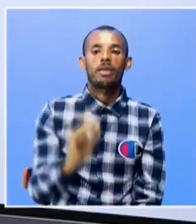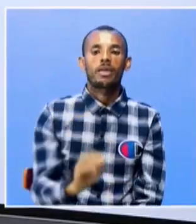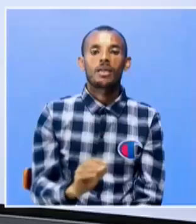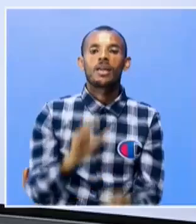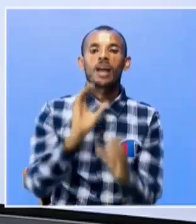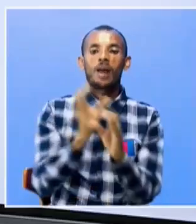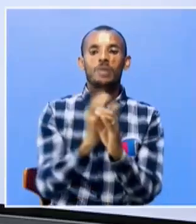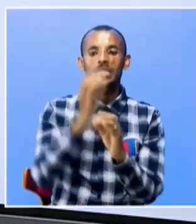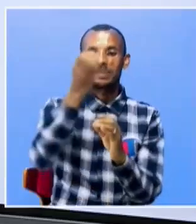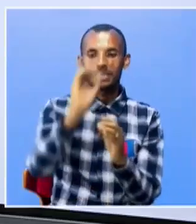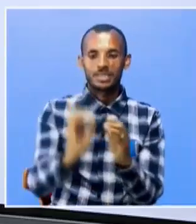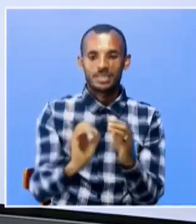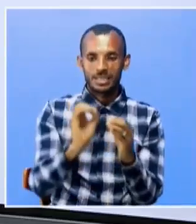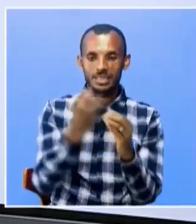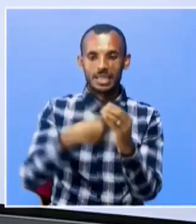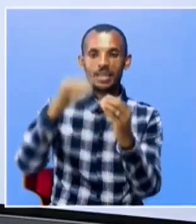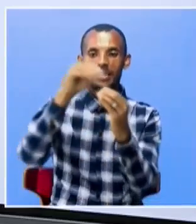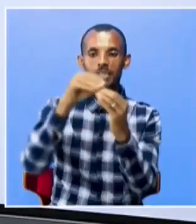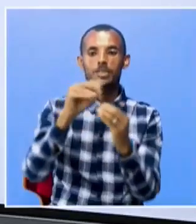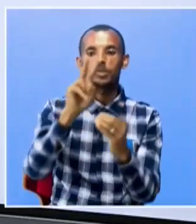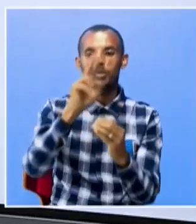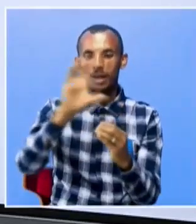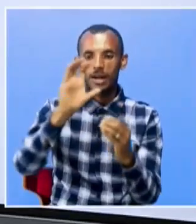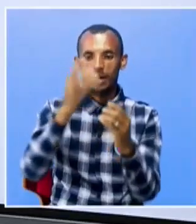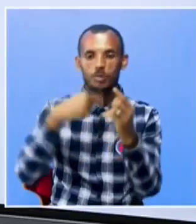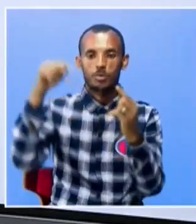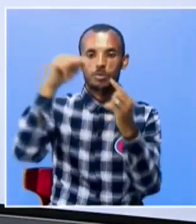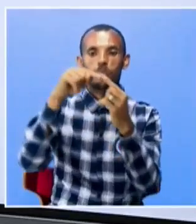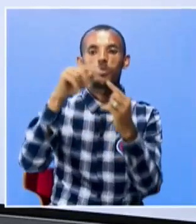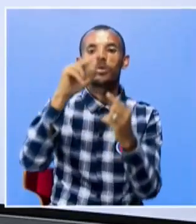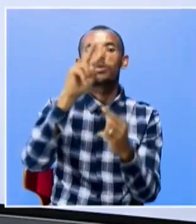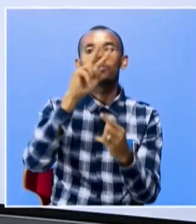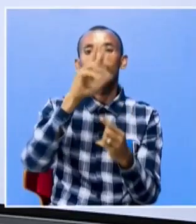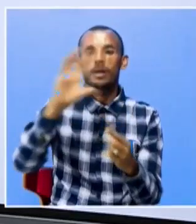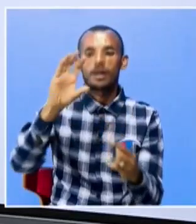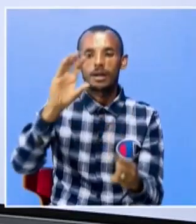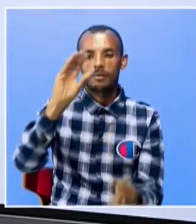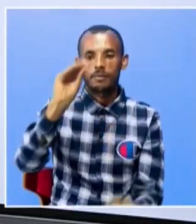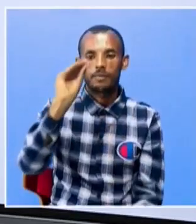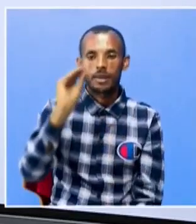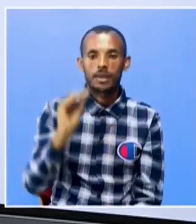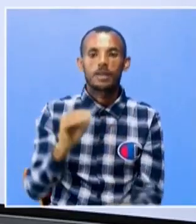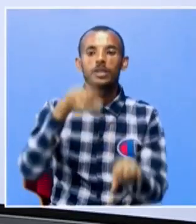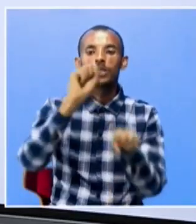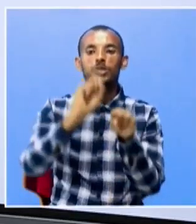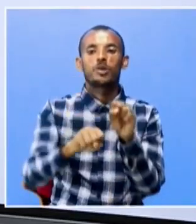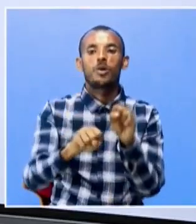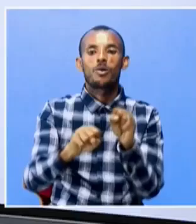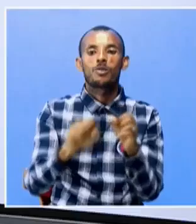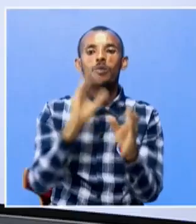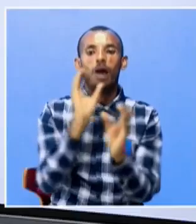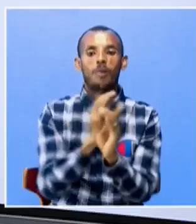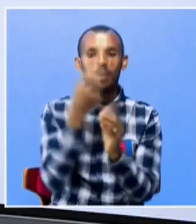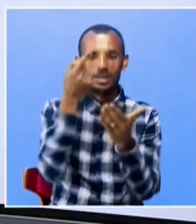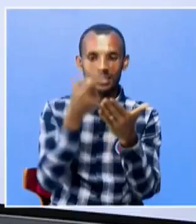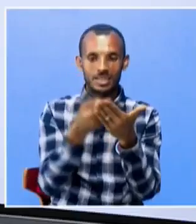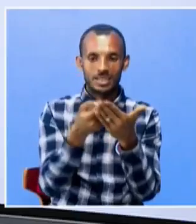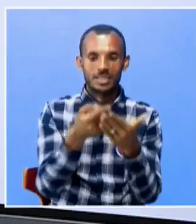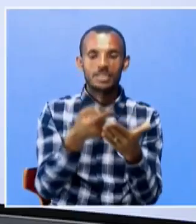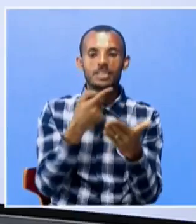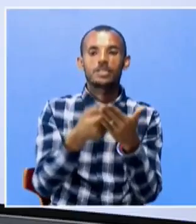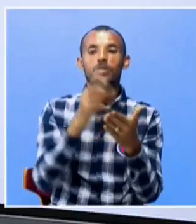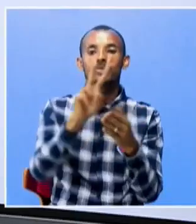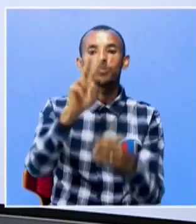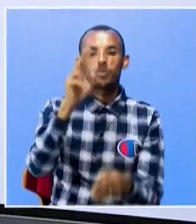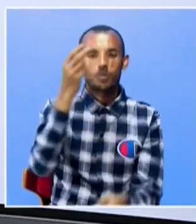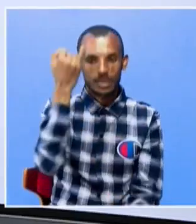Calculate the percent increase from 200 to 250. So to calculate this, let's do the question